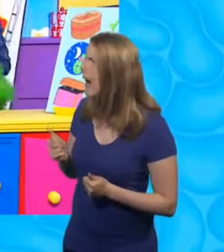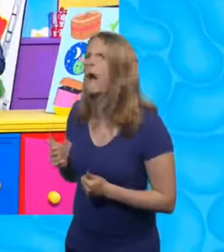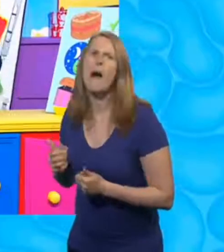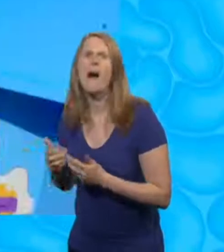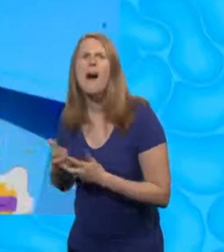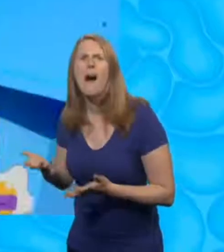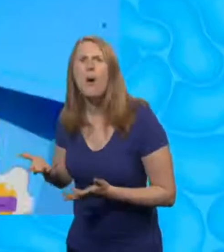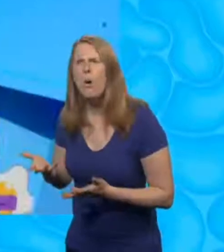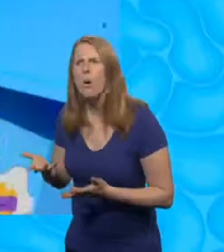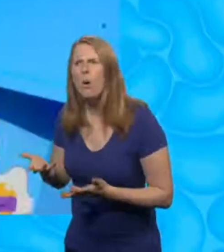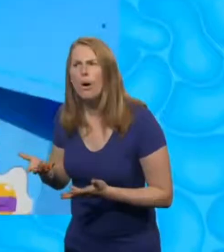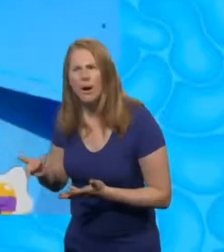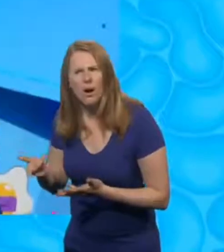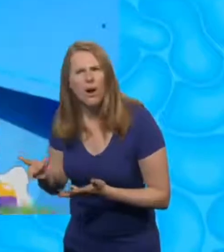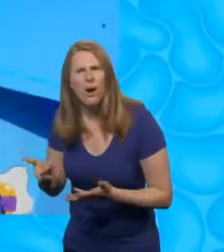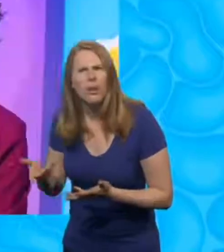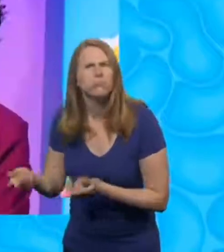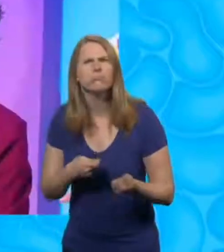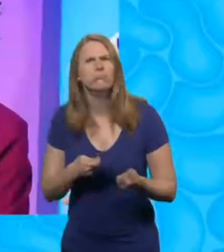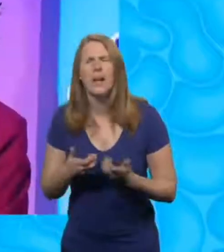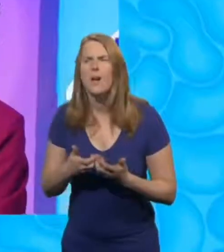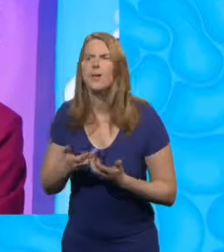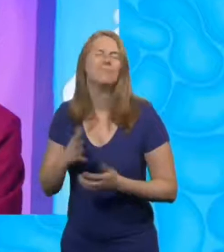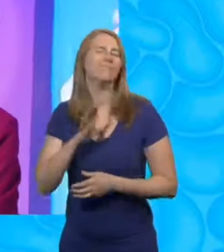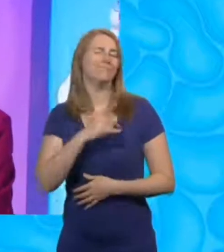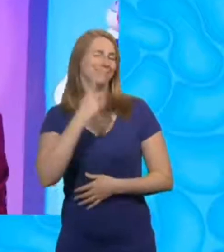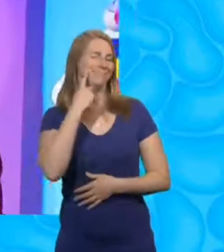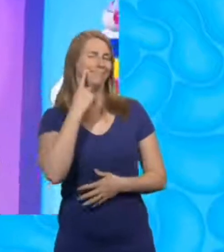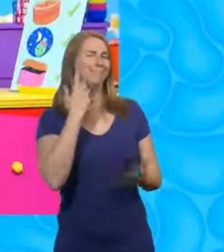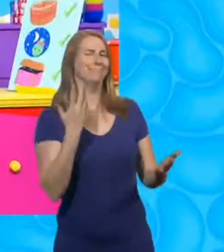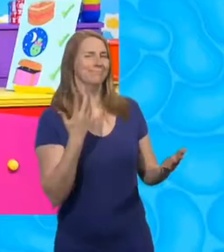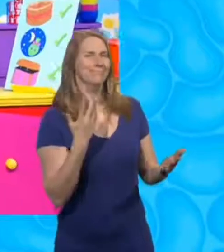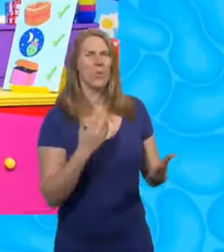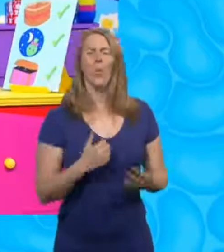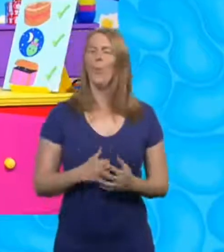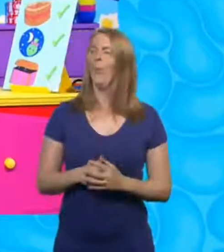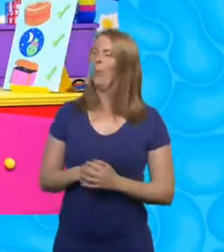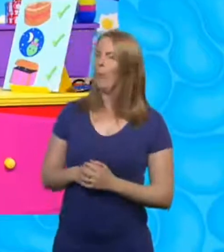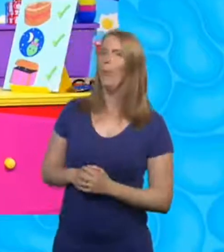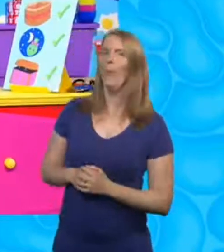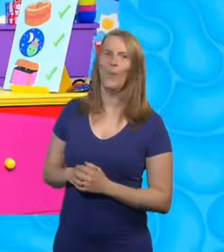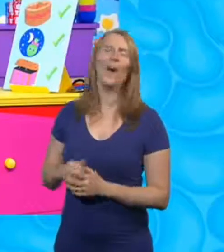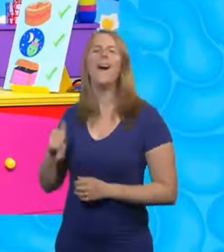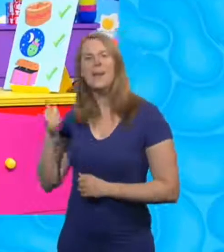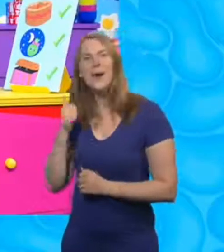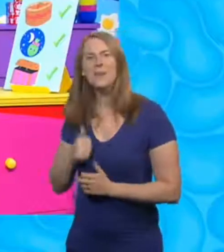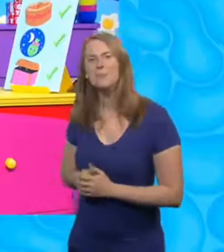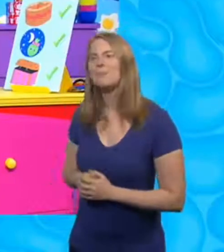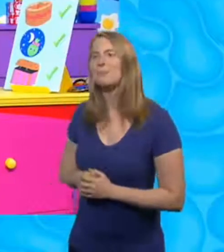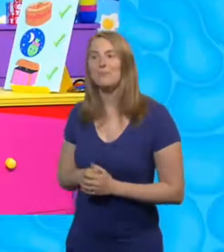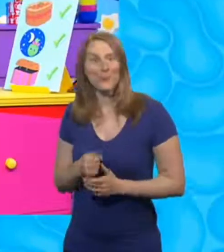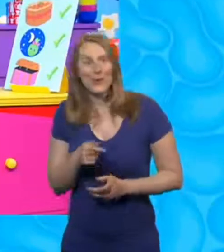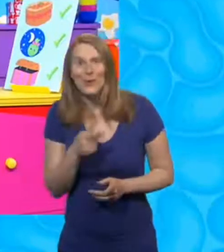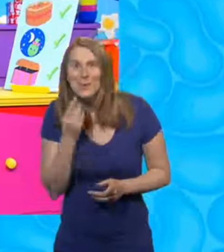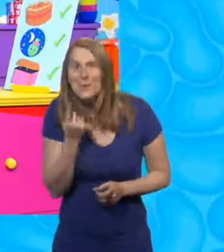Yes. How did you do that? Piece of cake, Justin. Oh, I don't mind if I do. There you go. Oh,